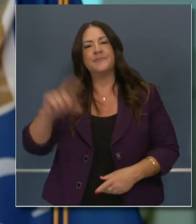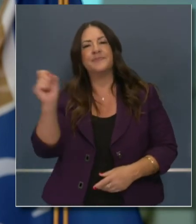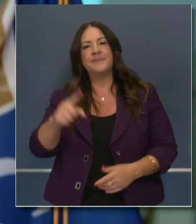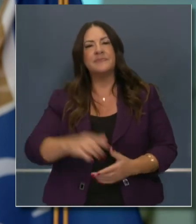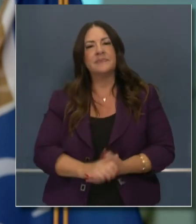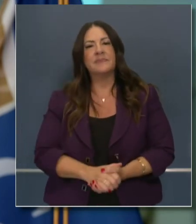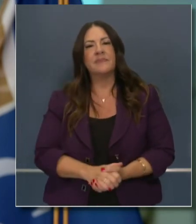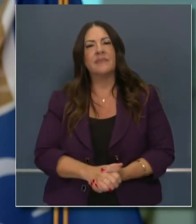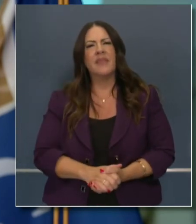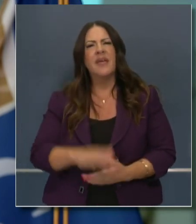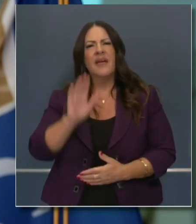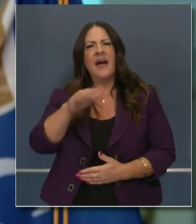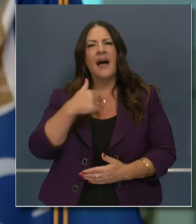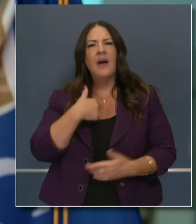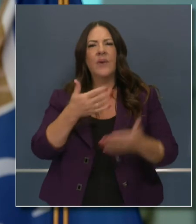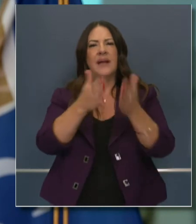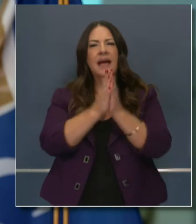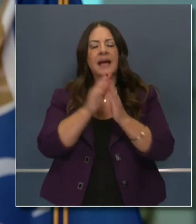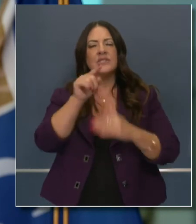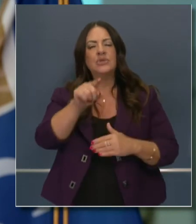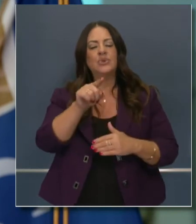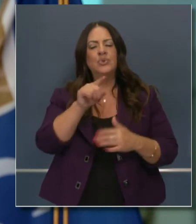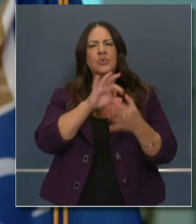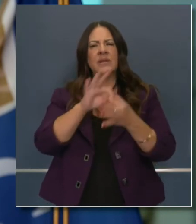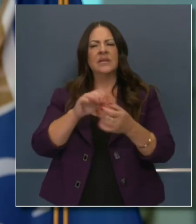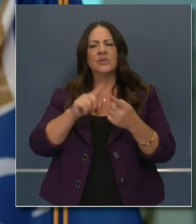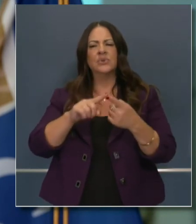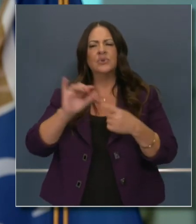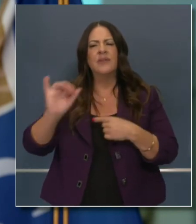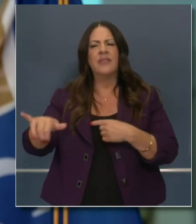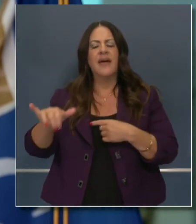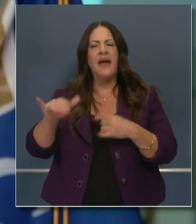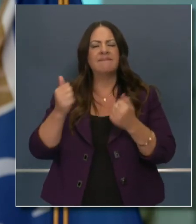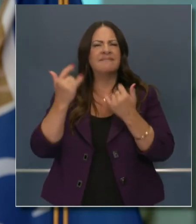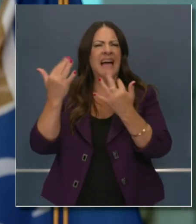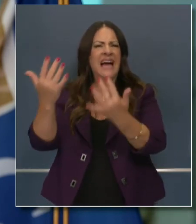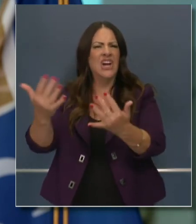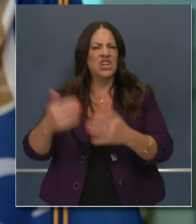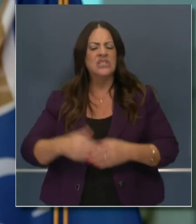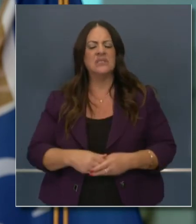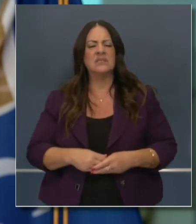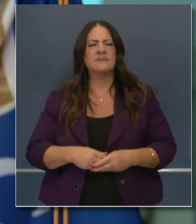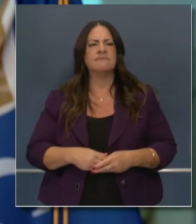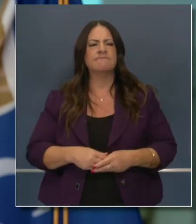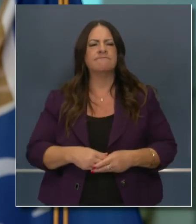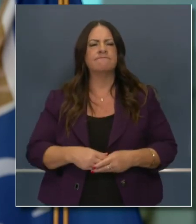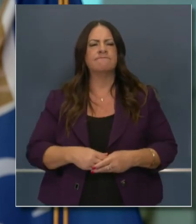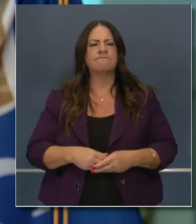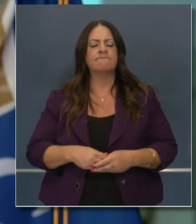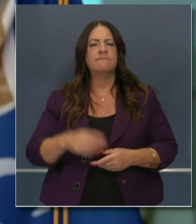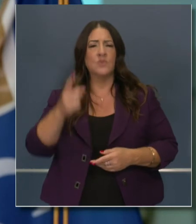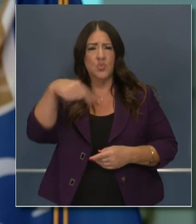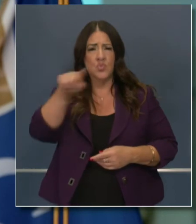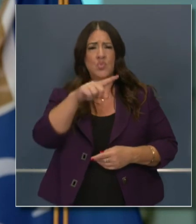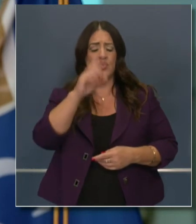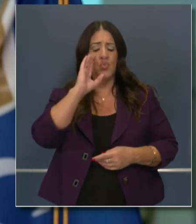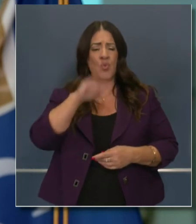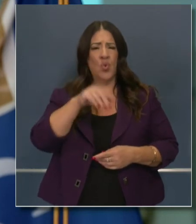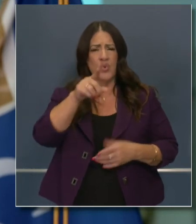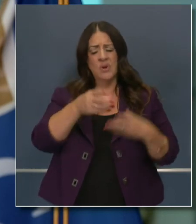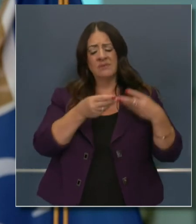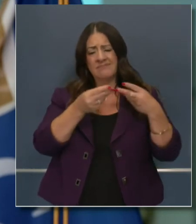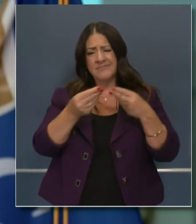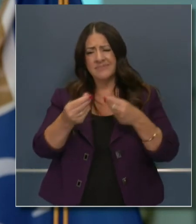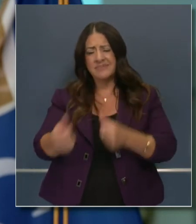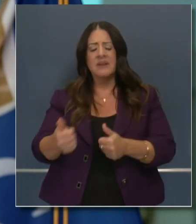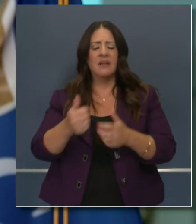Governor, I want to ask something related to the fires. We have, as a state, put a lot of money and effort over the last